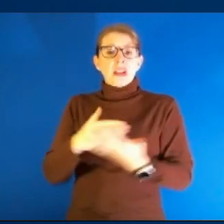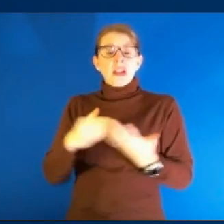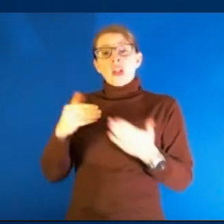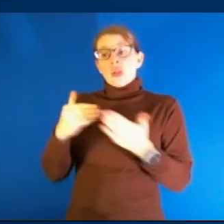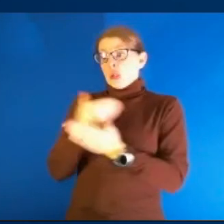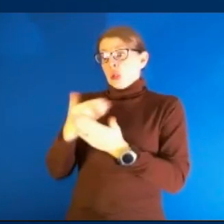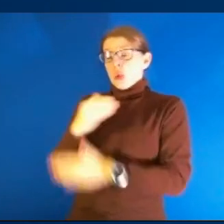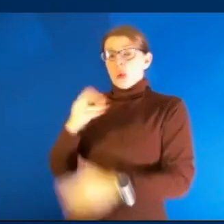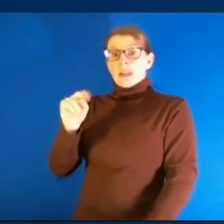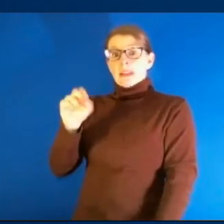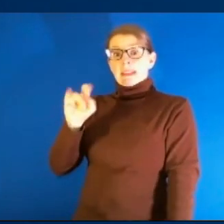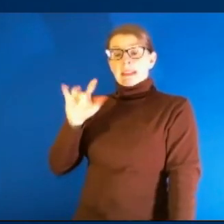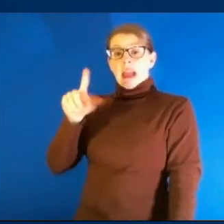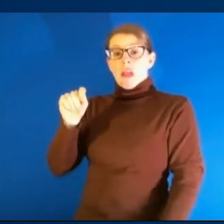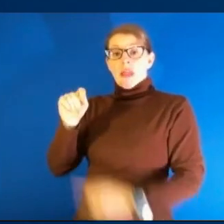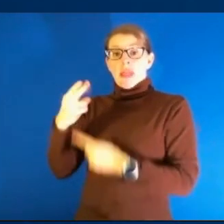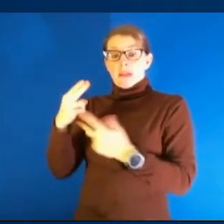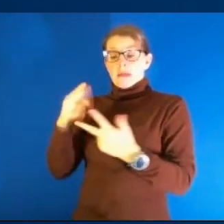the BA2 could